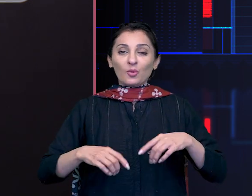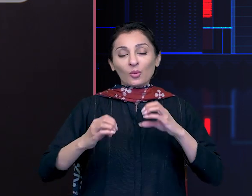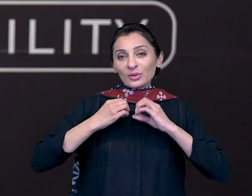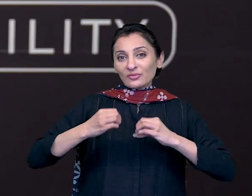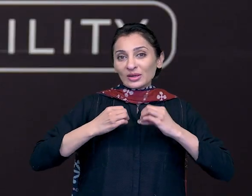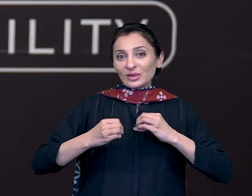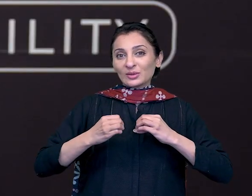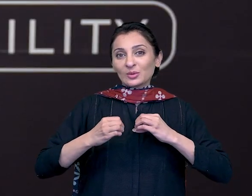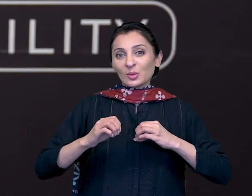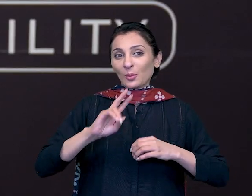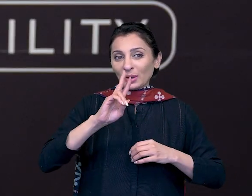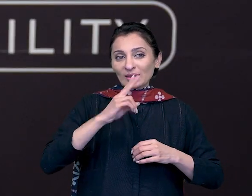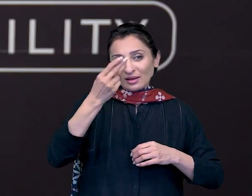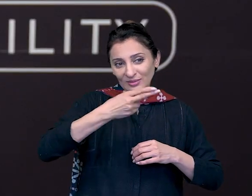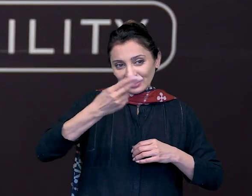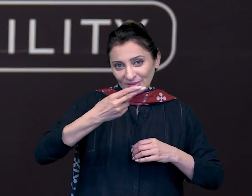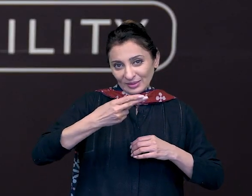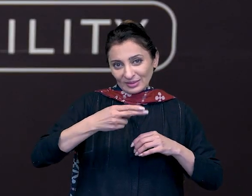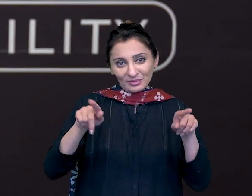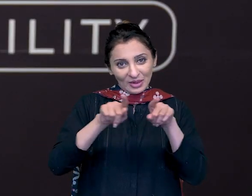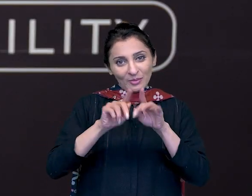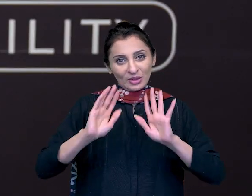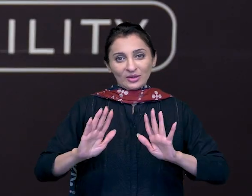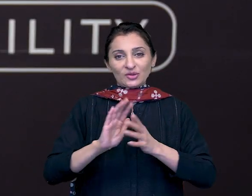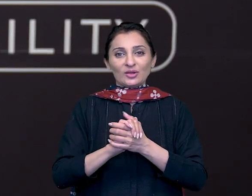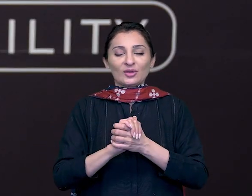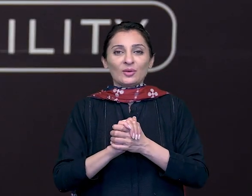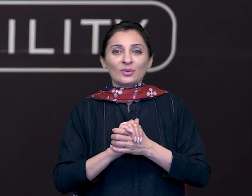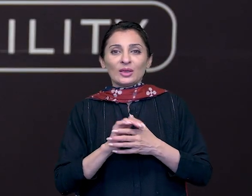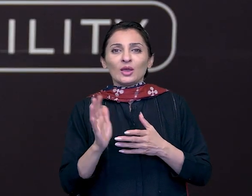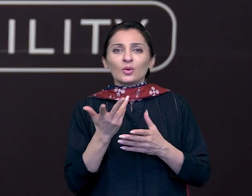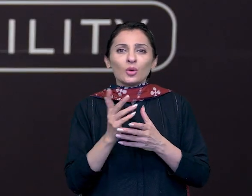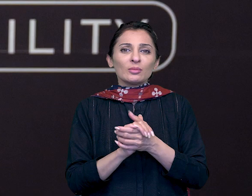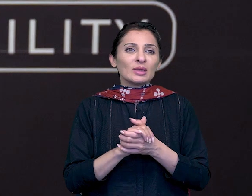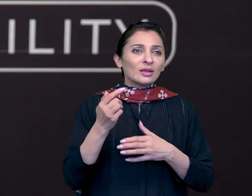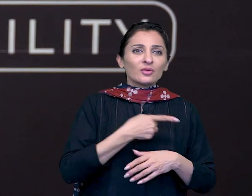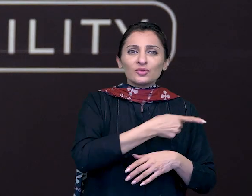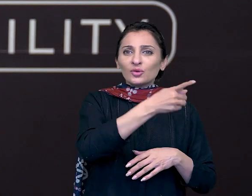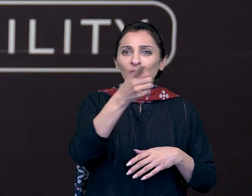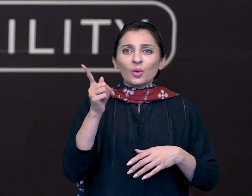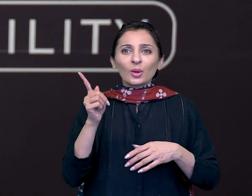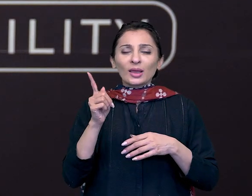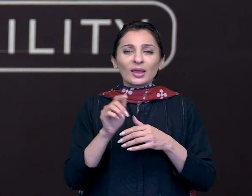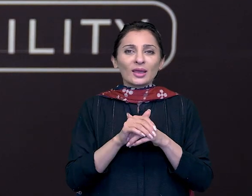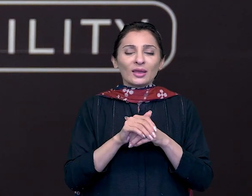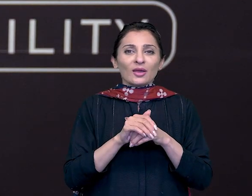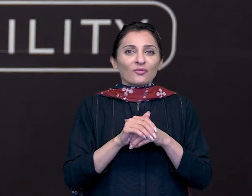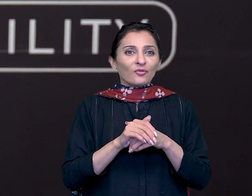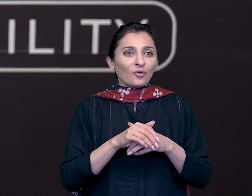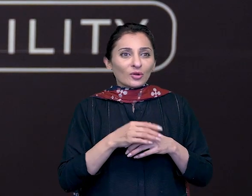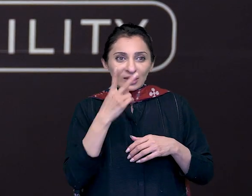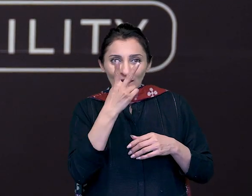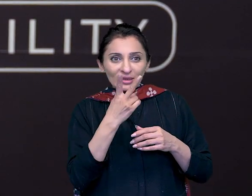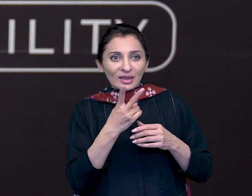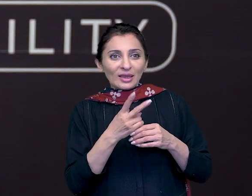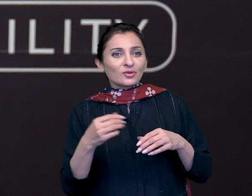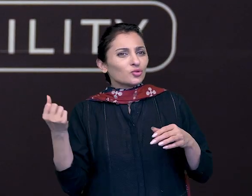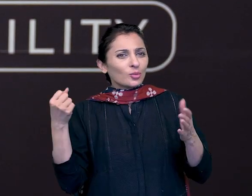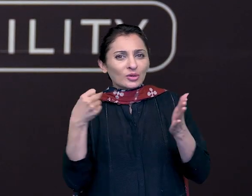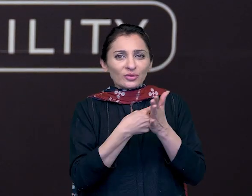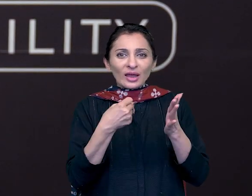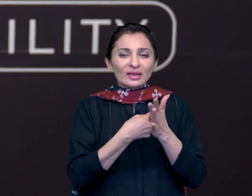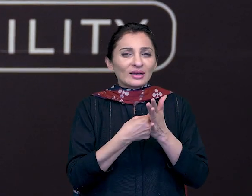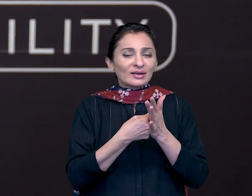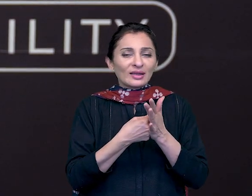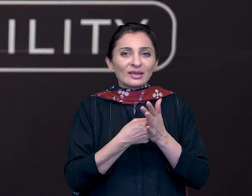world. As an artist, as somebody who's always been creative and creating works of art and trying to put myself